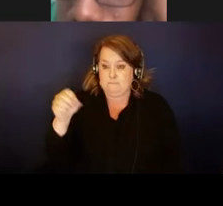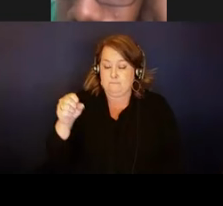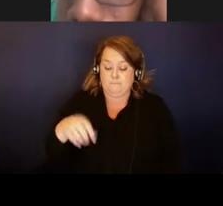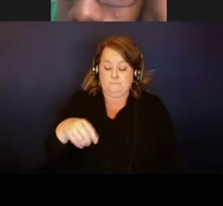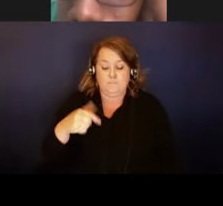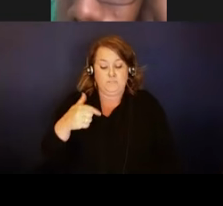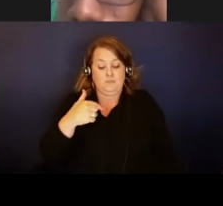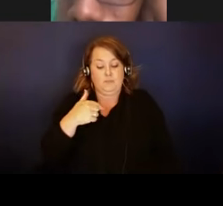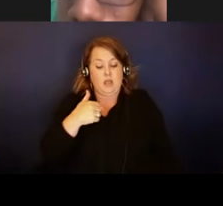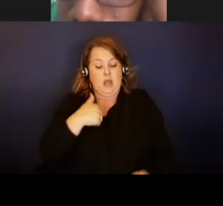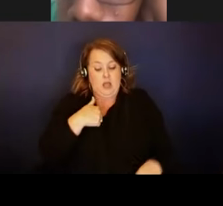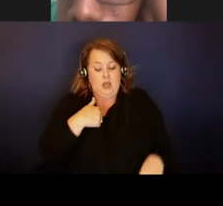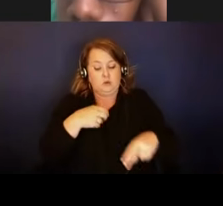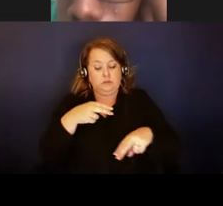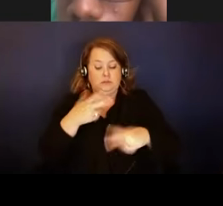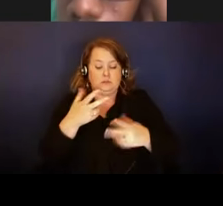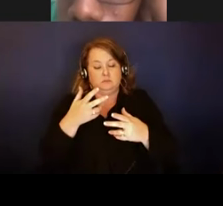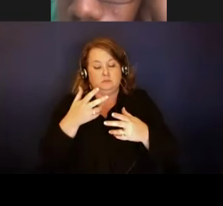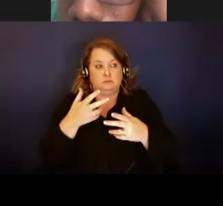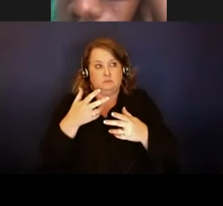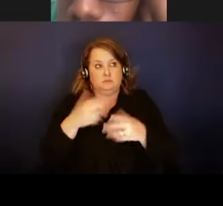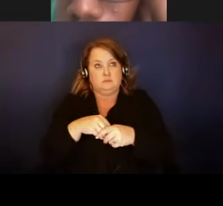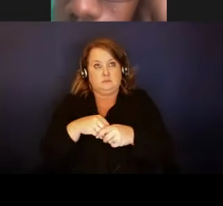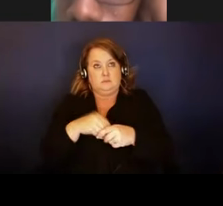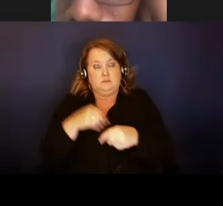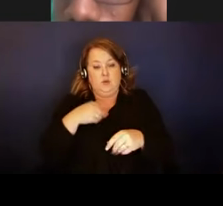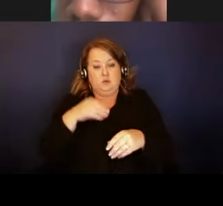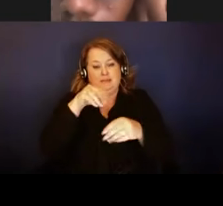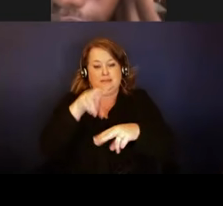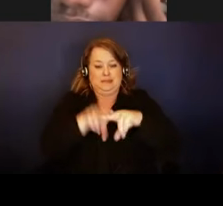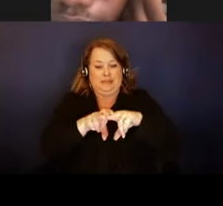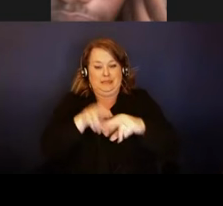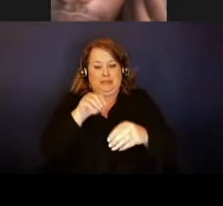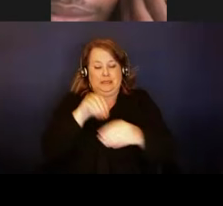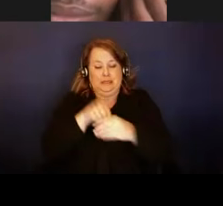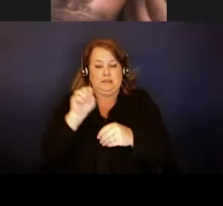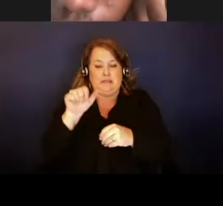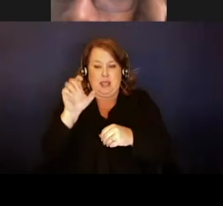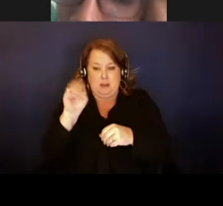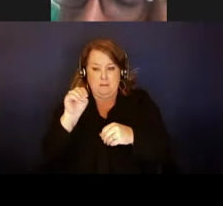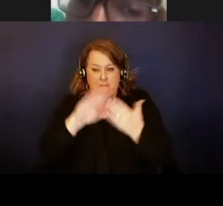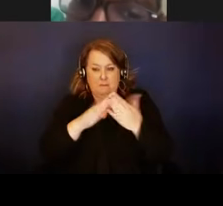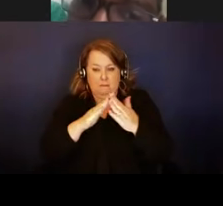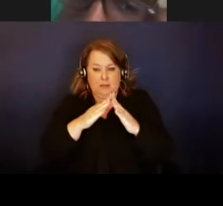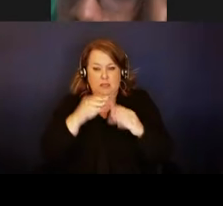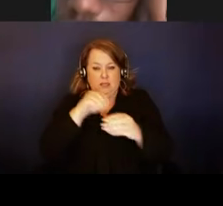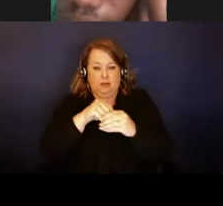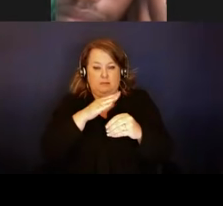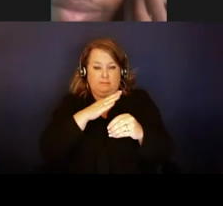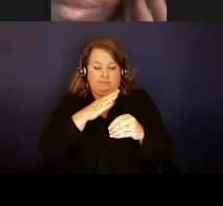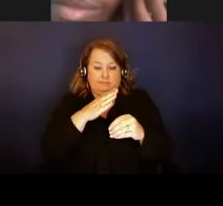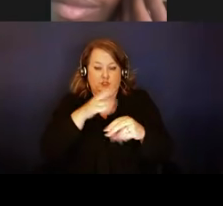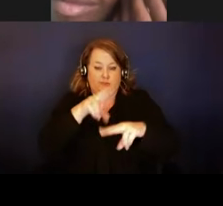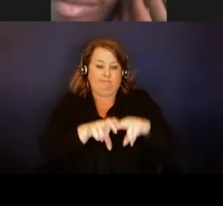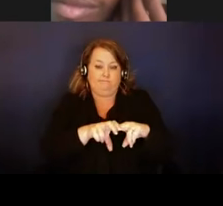I was sitting down there I was sitting in Salem on a street corner, minding my own business